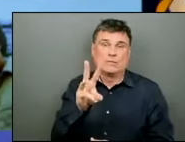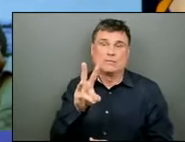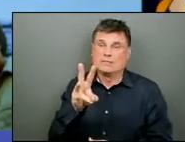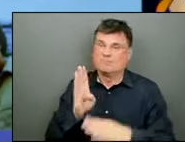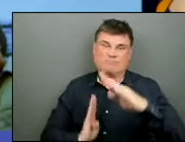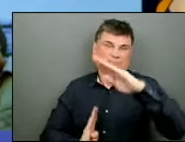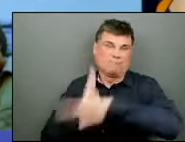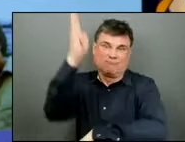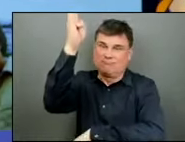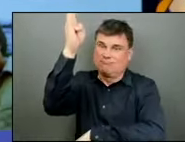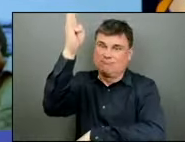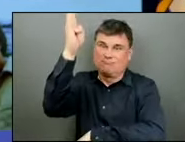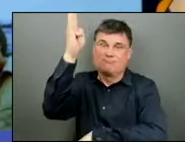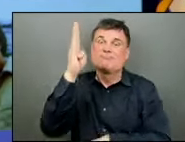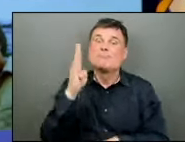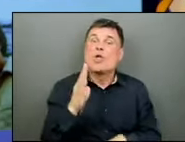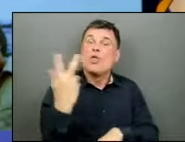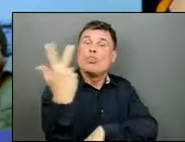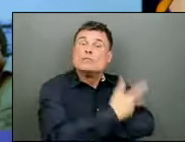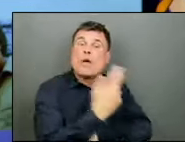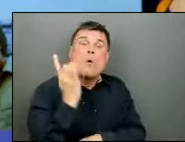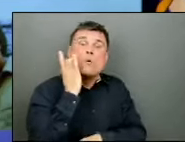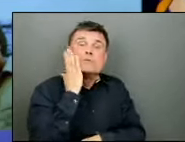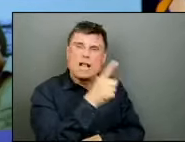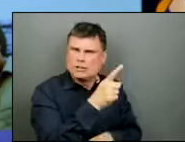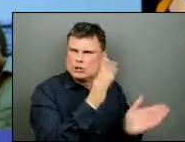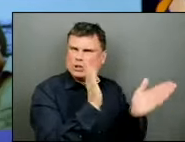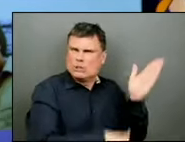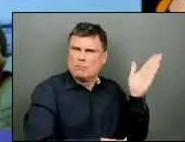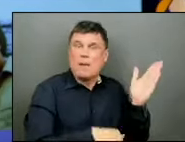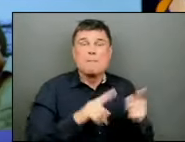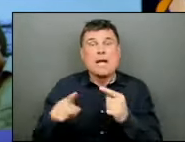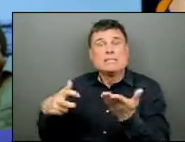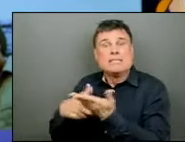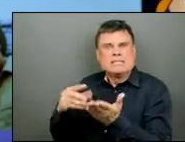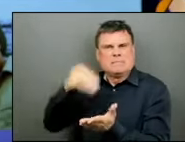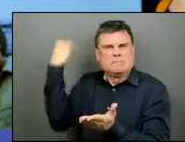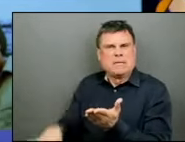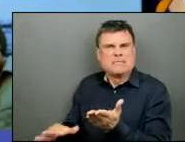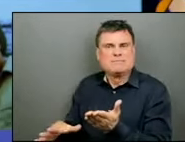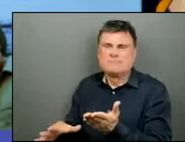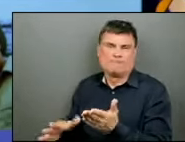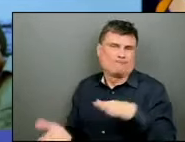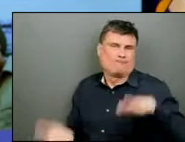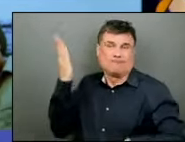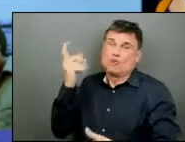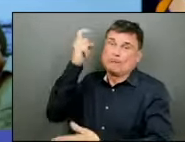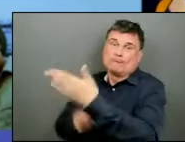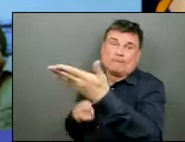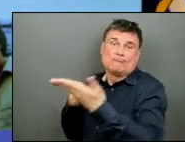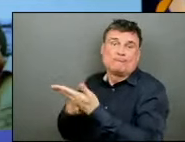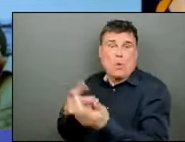3 days in a hotel would be. So we're working with the federal government on enforcement. Again, when you have